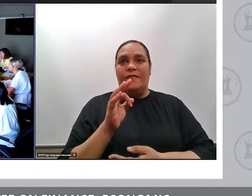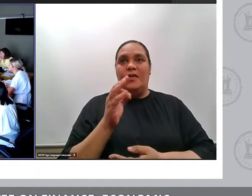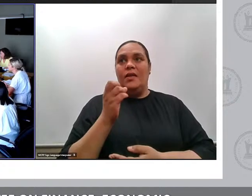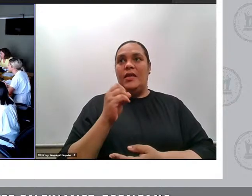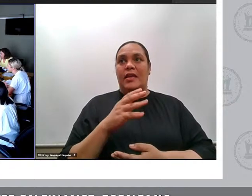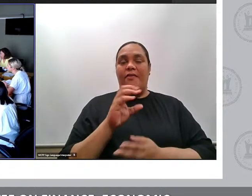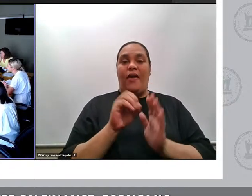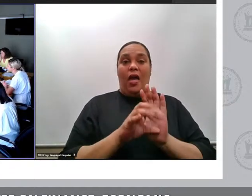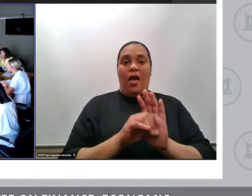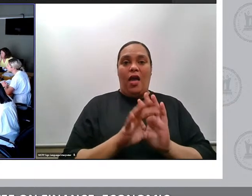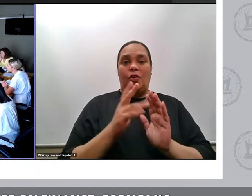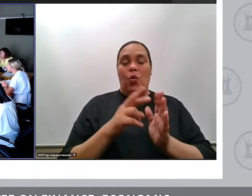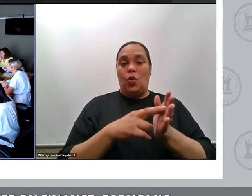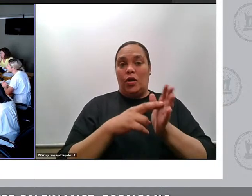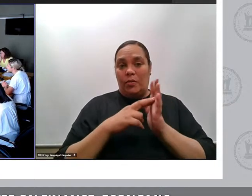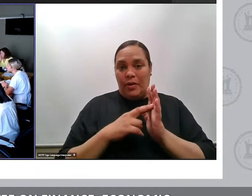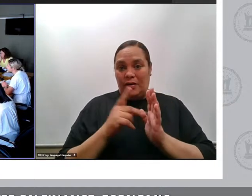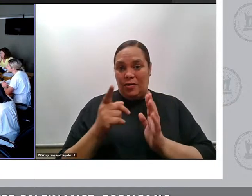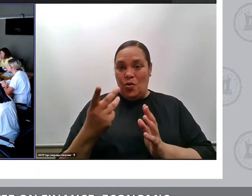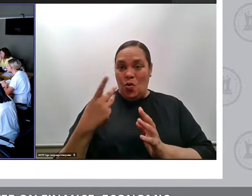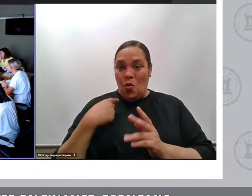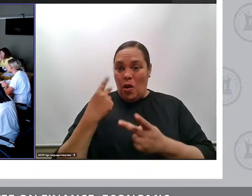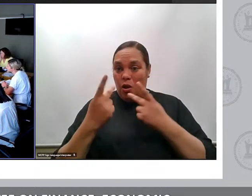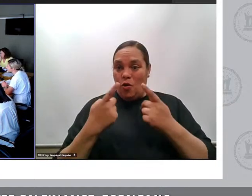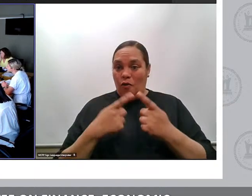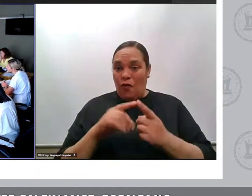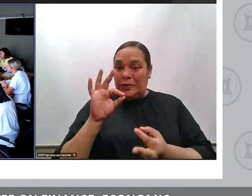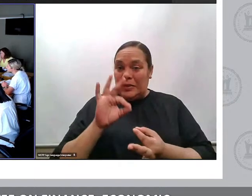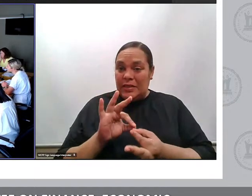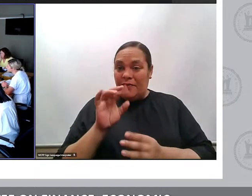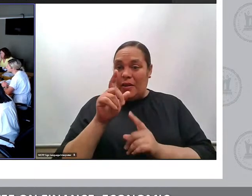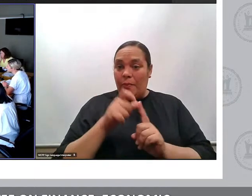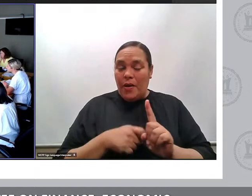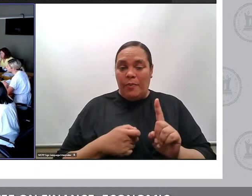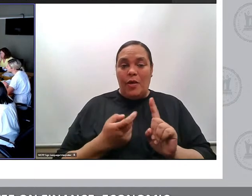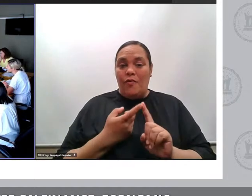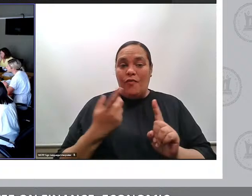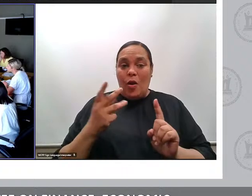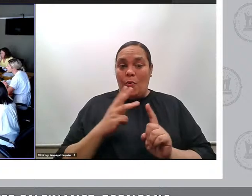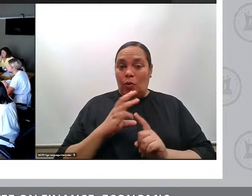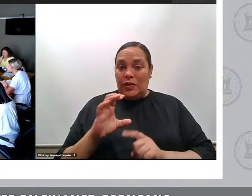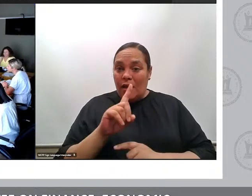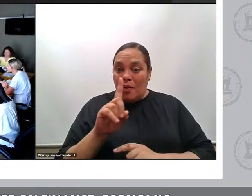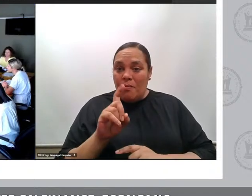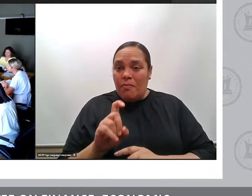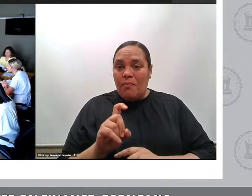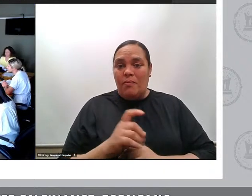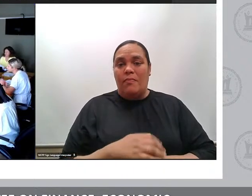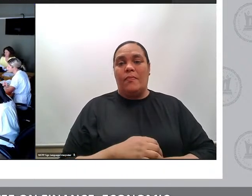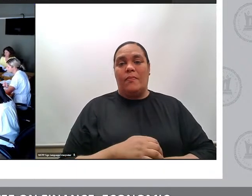ad or the requirements, were you guys looking for specifically someone specifically from the Western Cape?